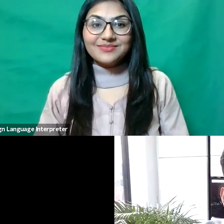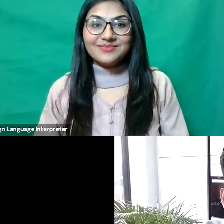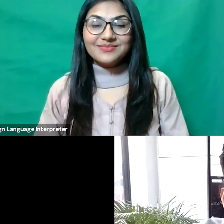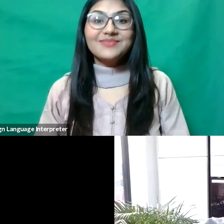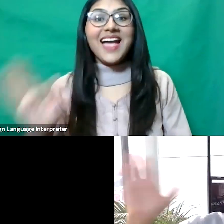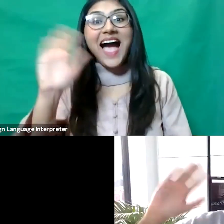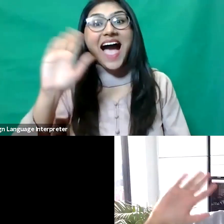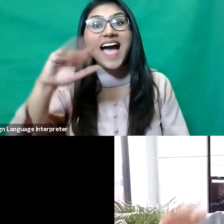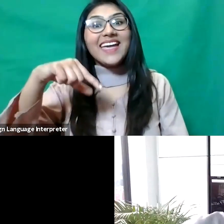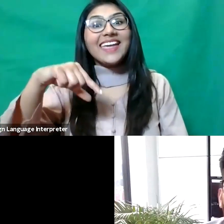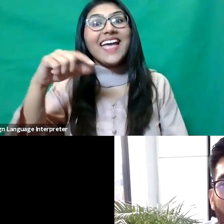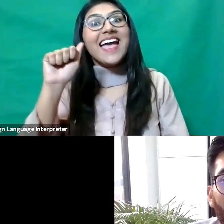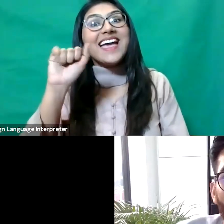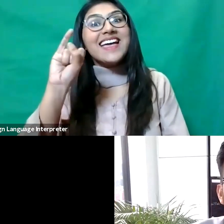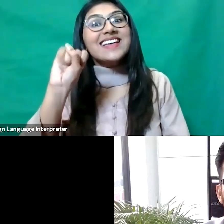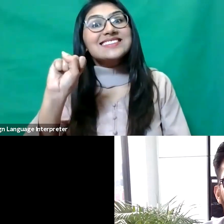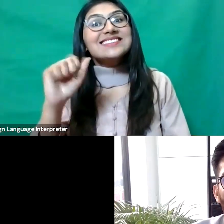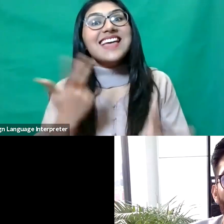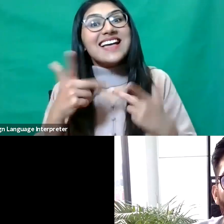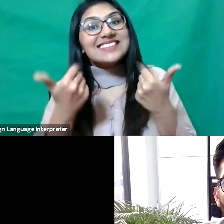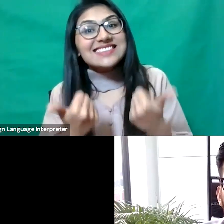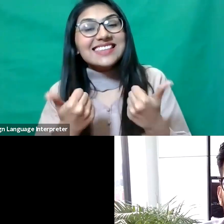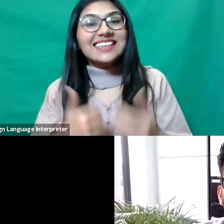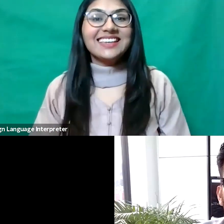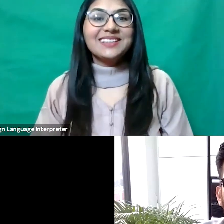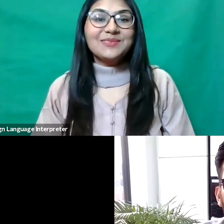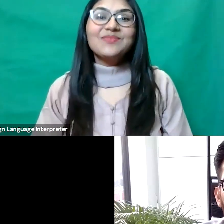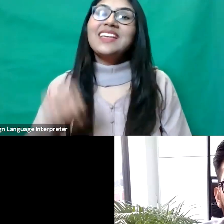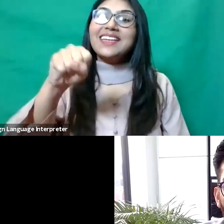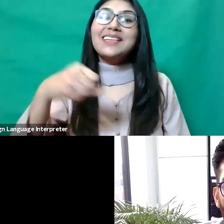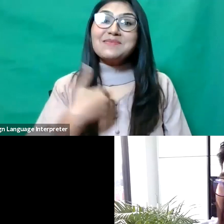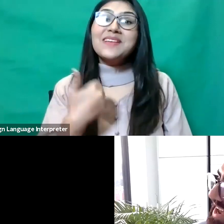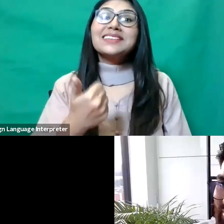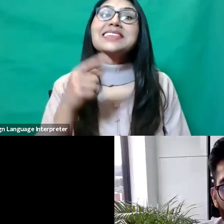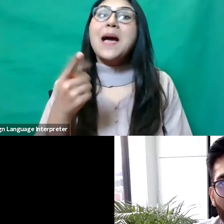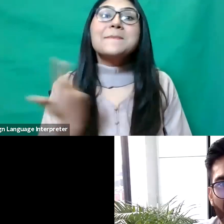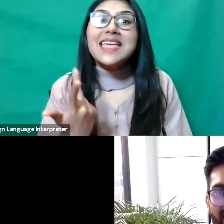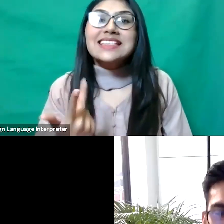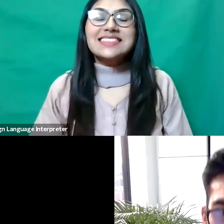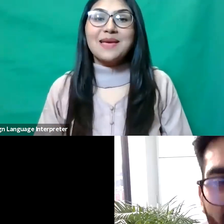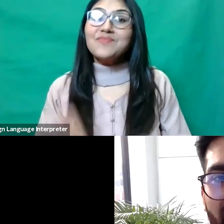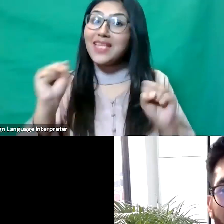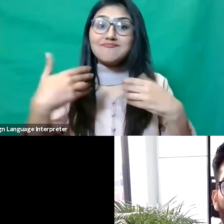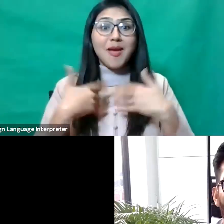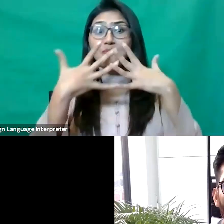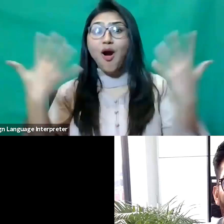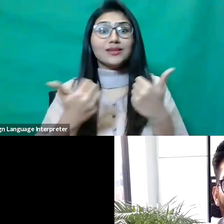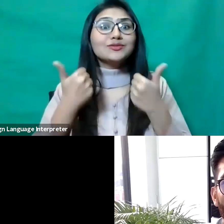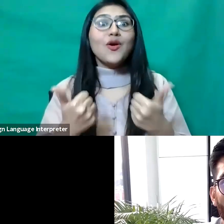Hey guys. Hi HearAreej, how you doing? I'm good, how are you? I'm great, how's it